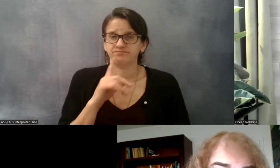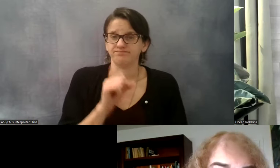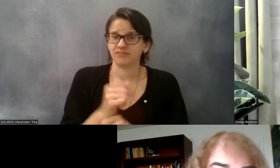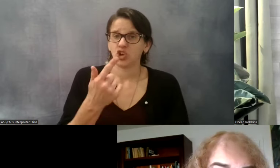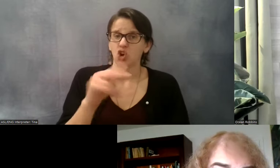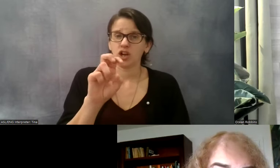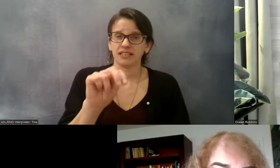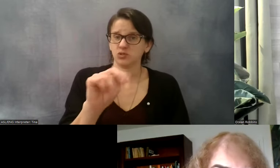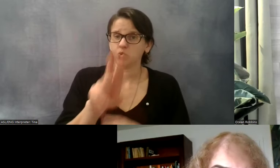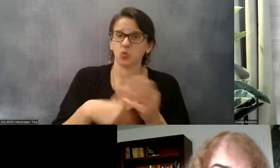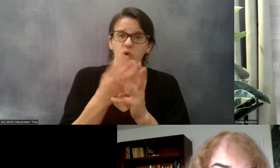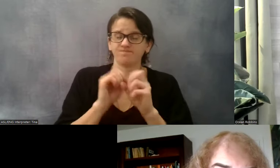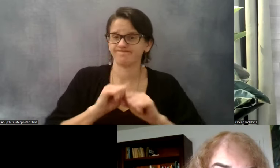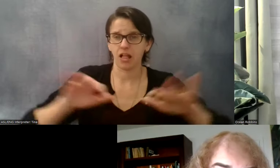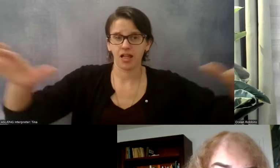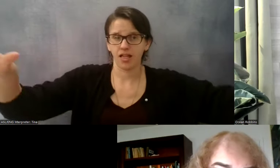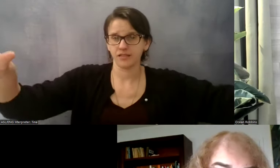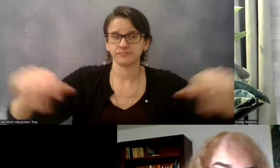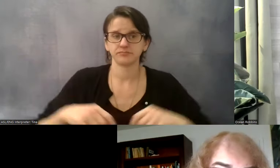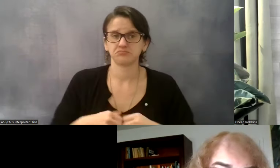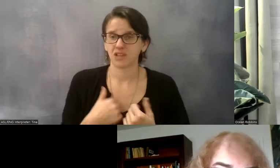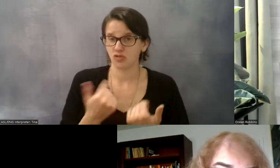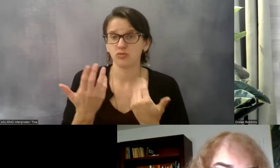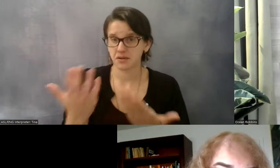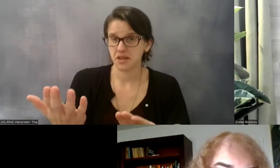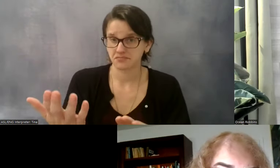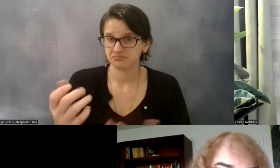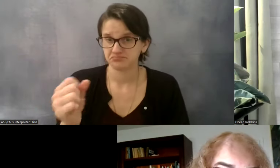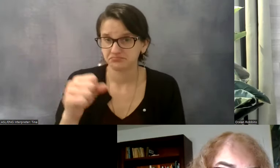world, and I strongly recommend them.